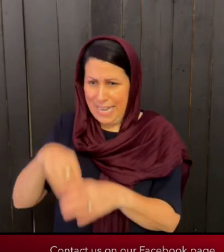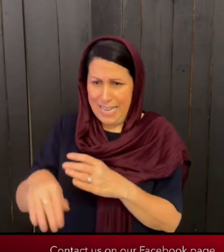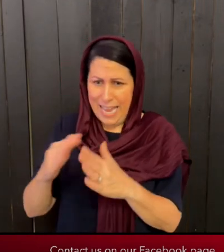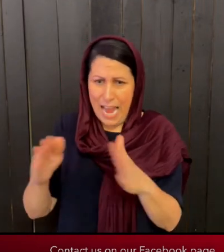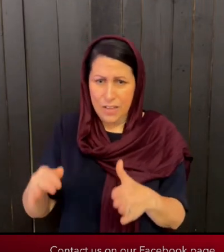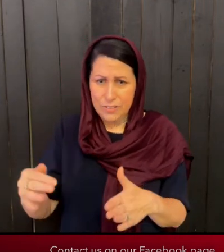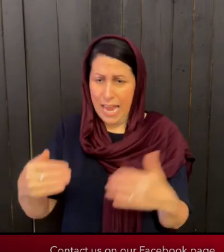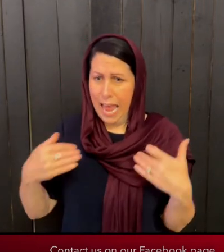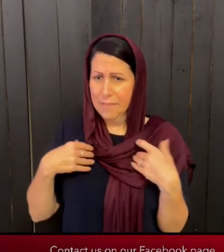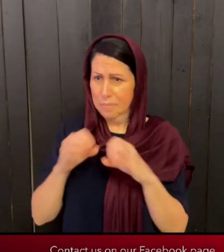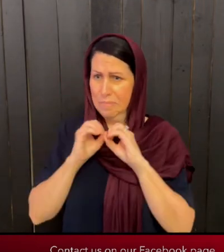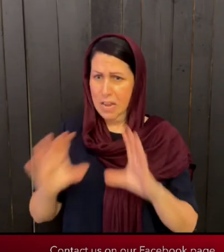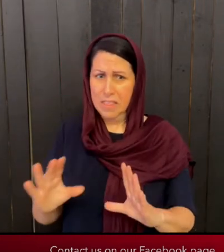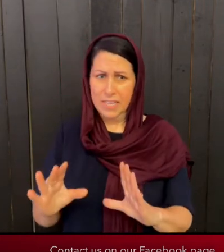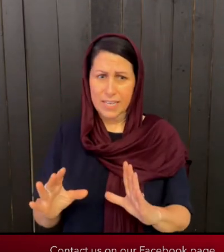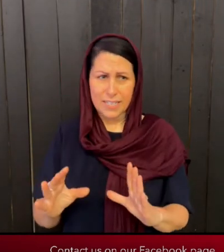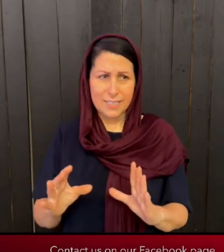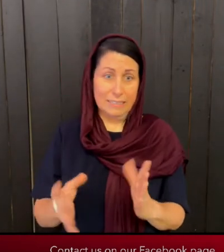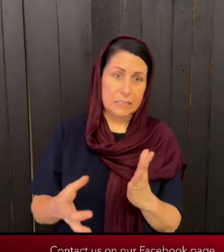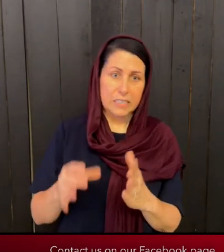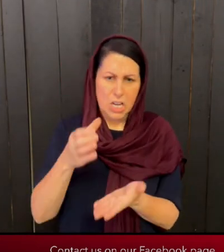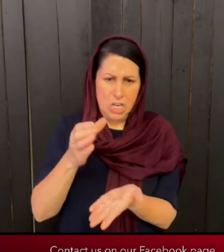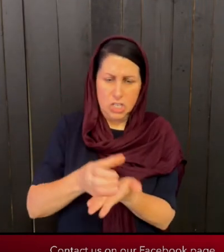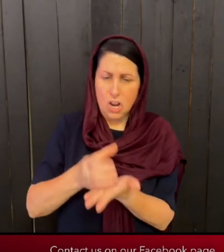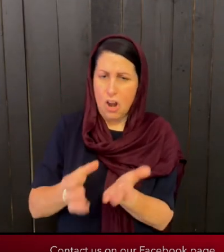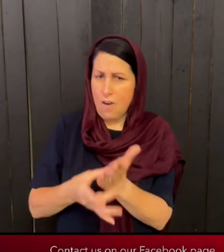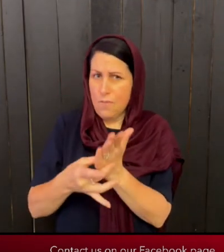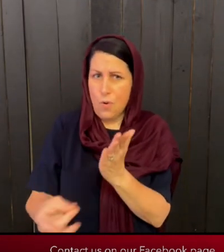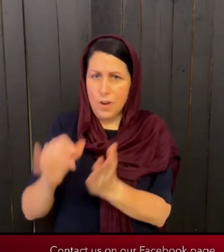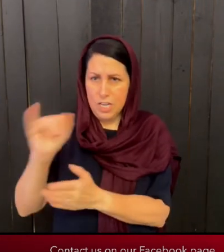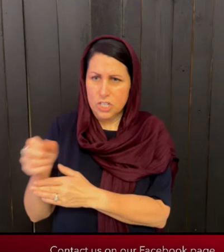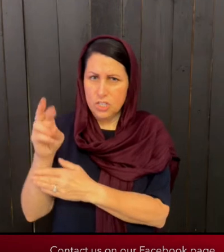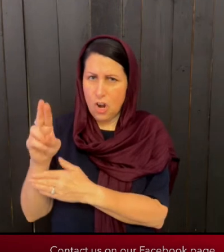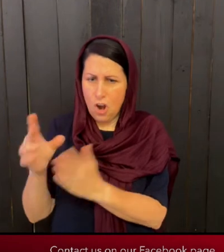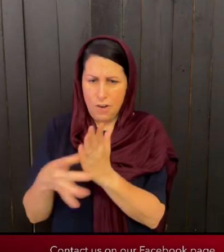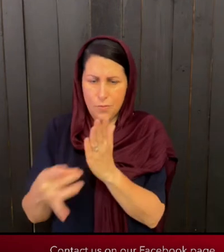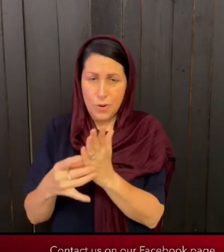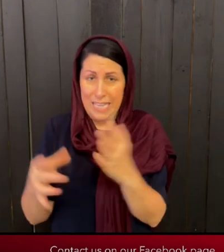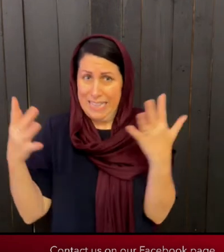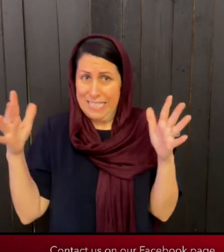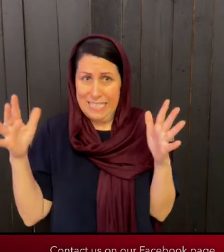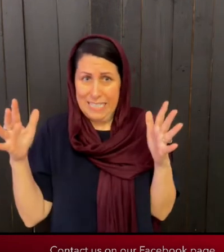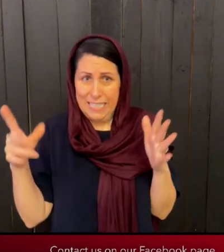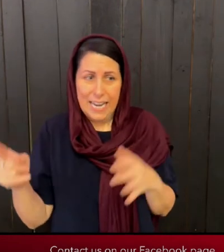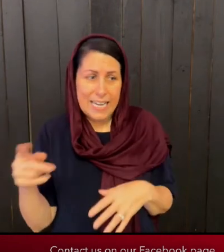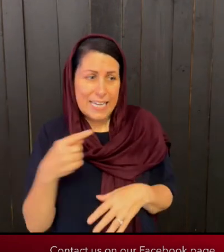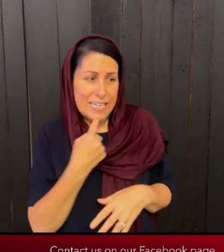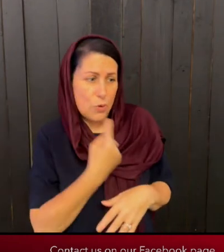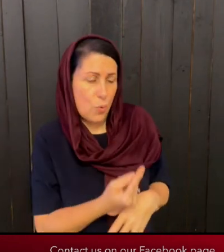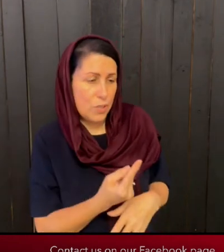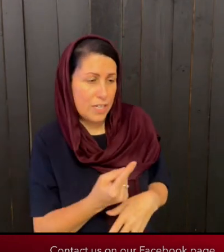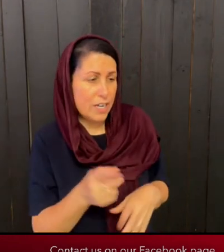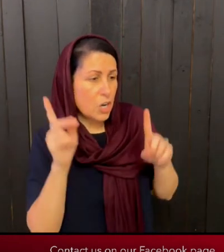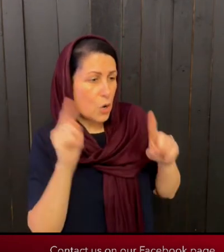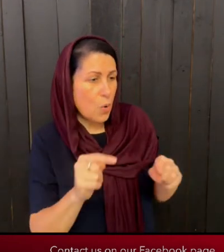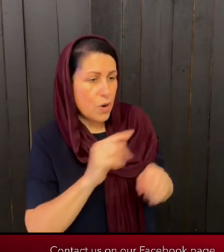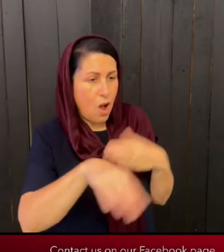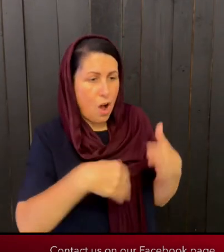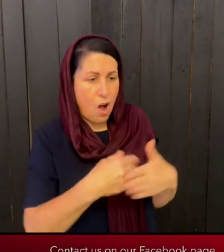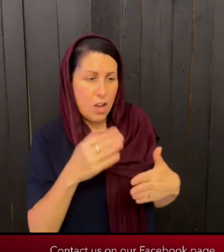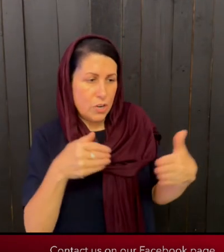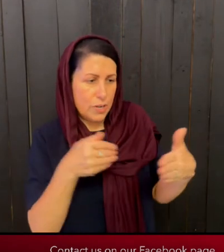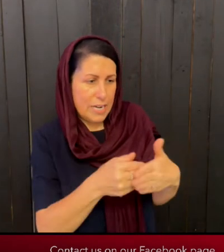"Go, borrow vessels at large for yourself from all your neighbors, even empty vessels, and do not get a